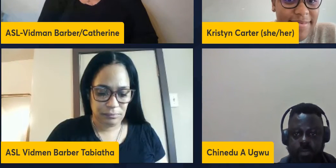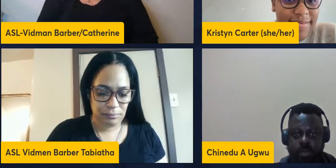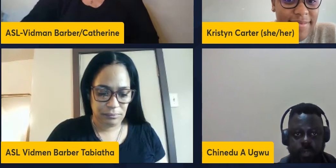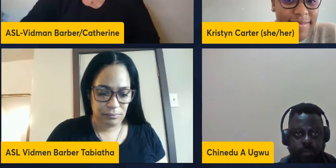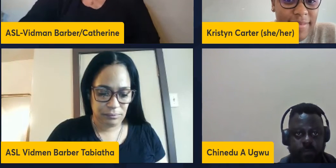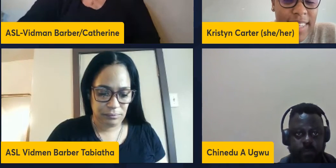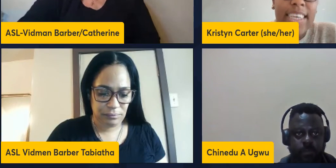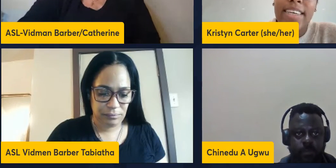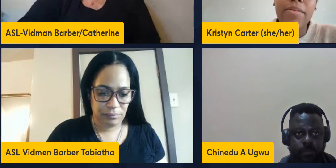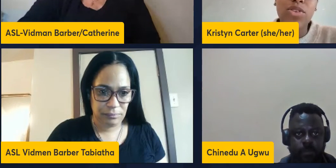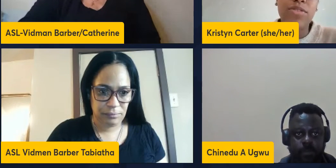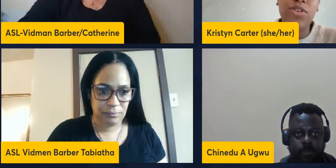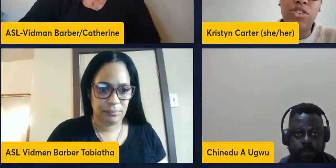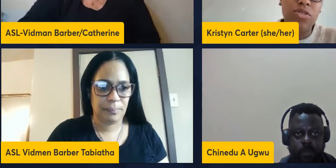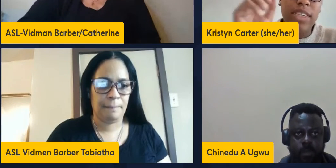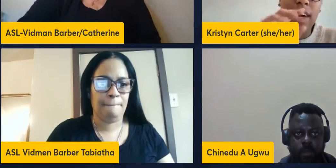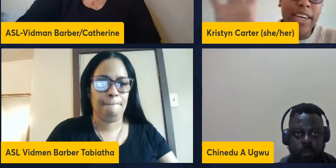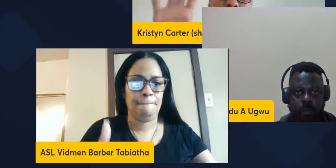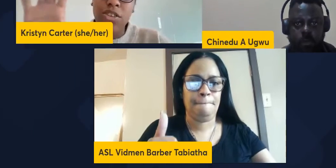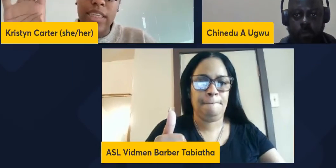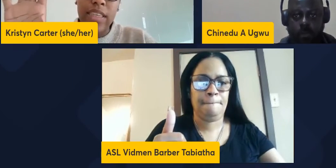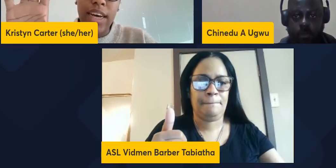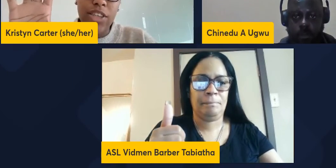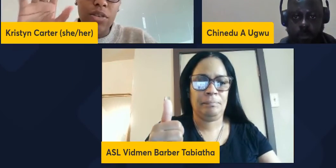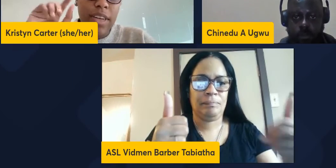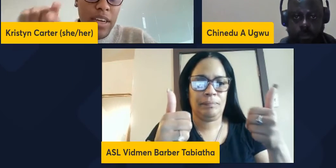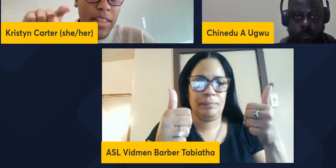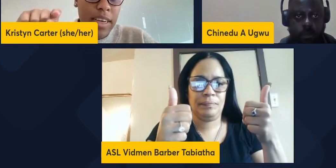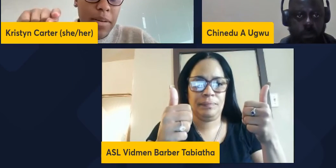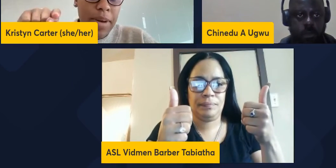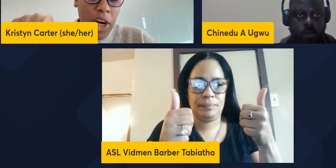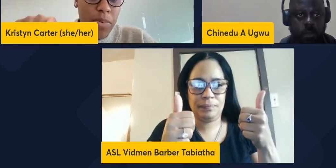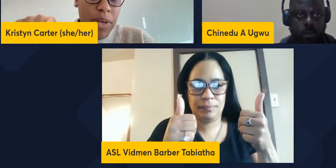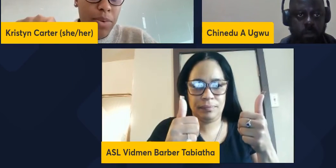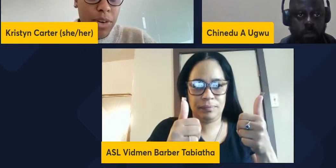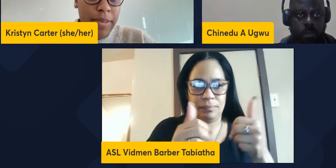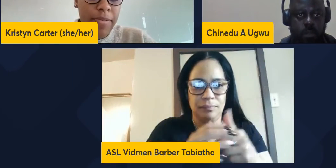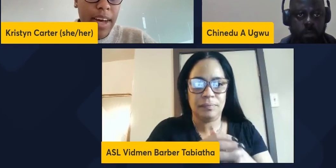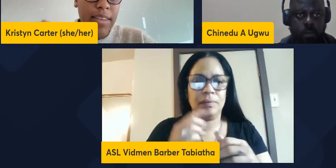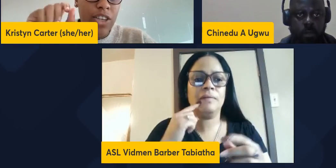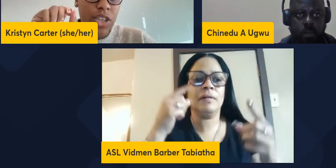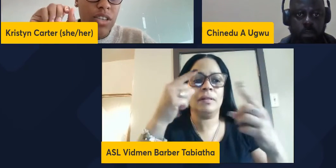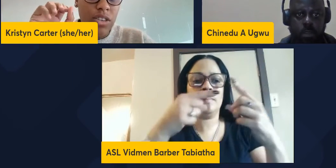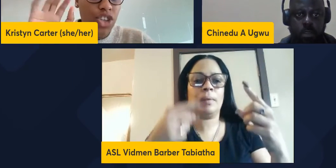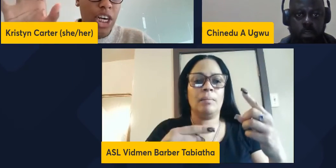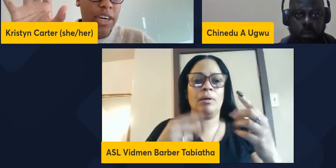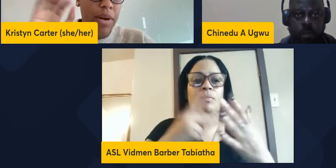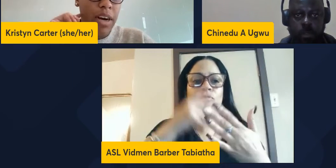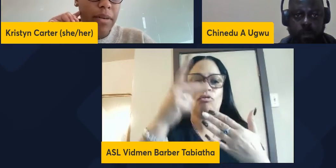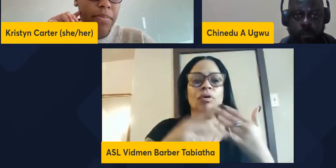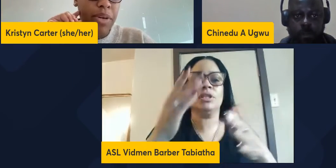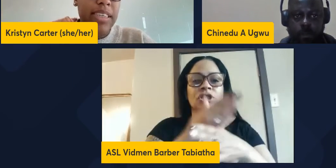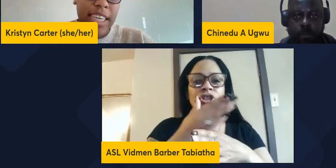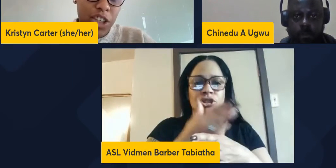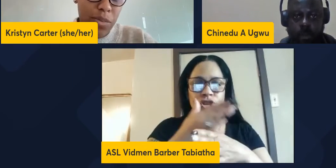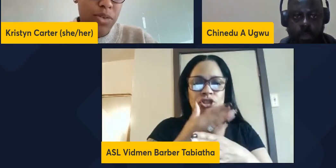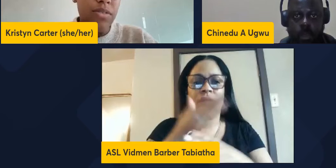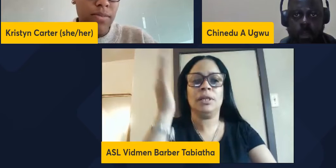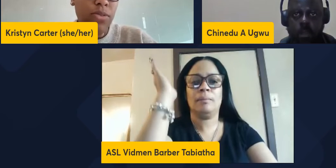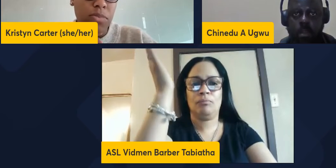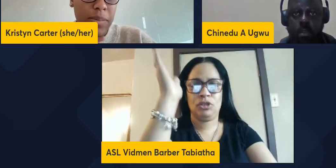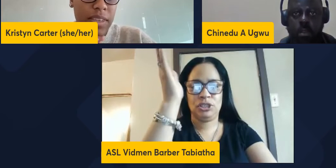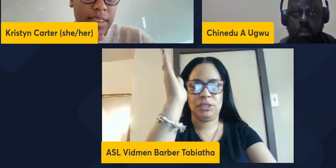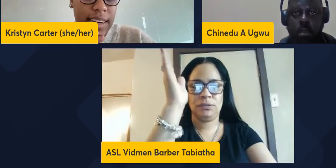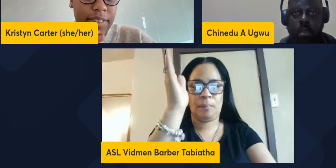Entire screen, right? Yep. So if you just do the entire screen, and you click on the PowerPoint program, and then just share a presentation